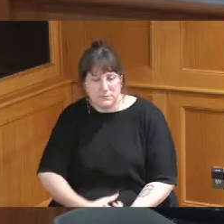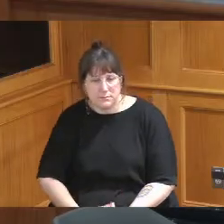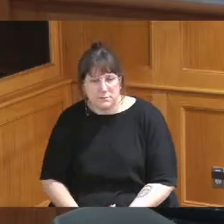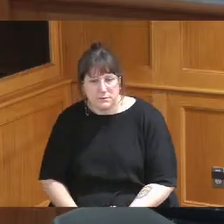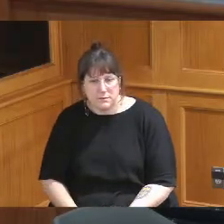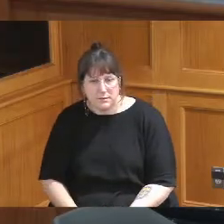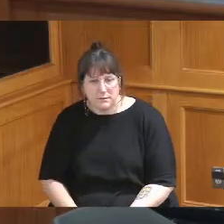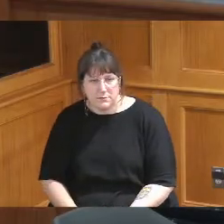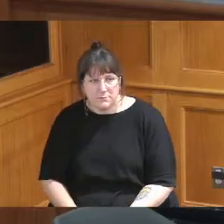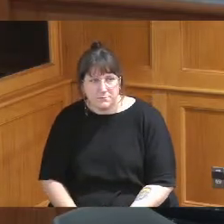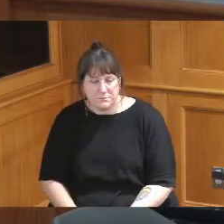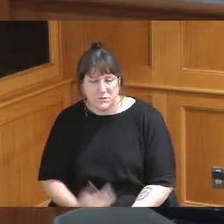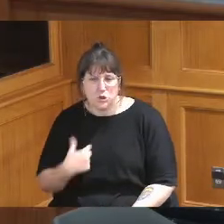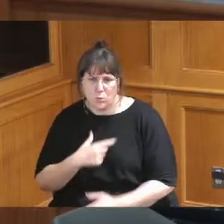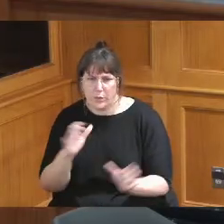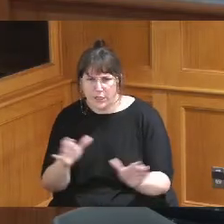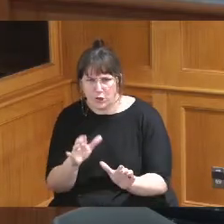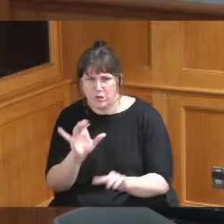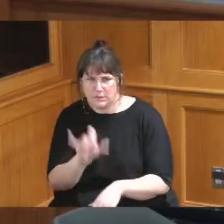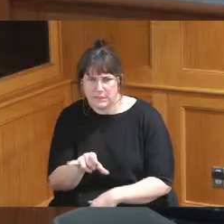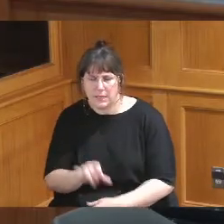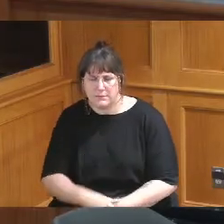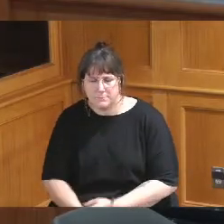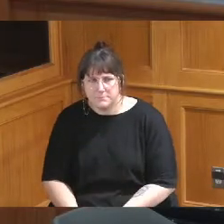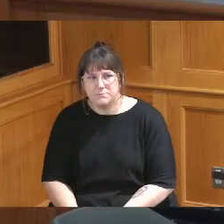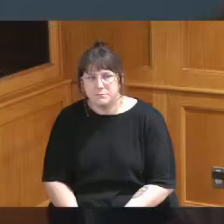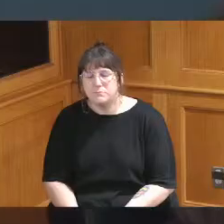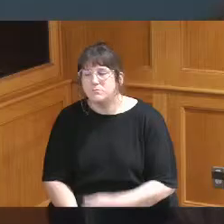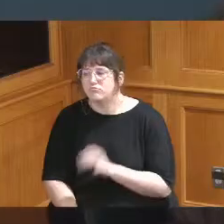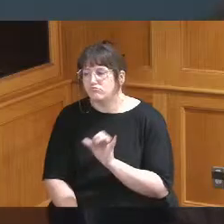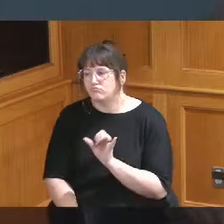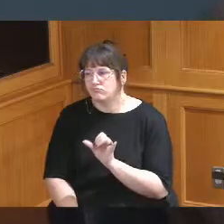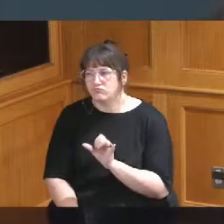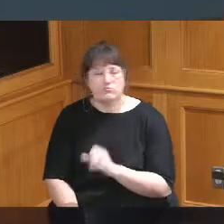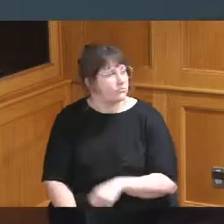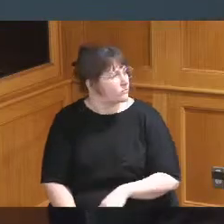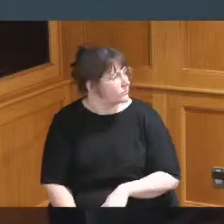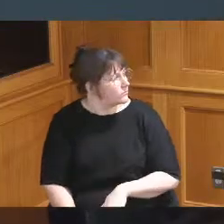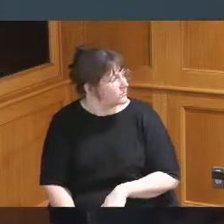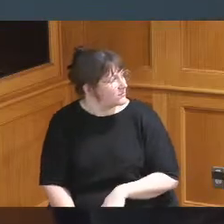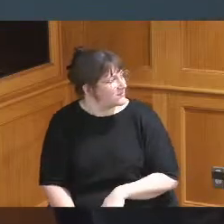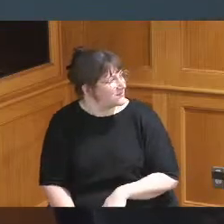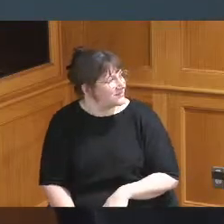than welcome, and we would encourage them to use the leave. I was asking for you.